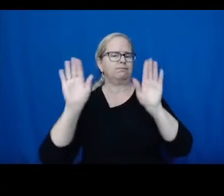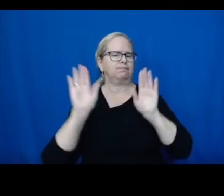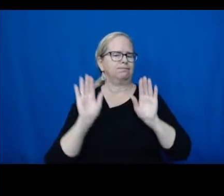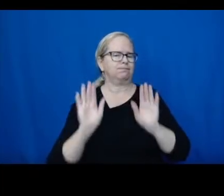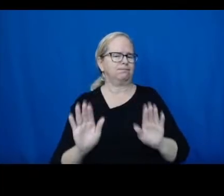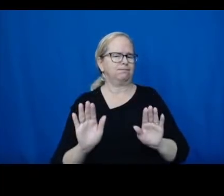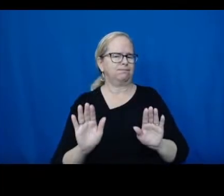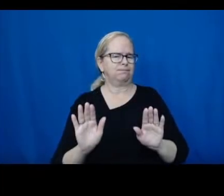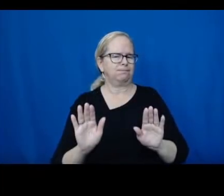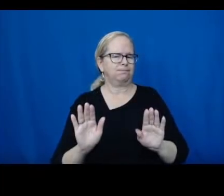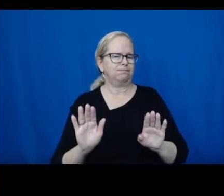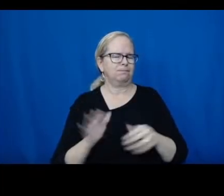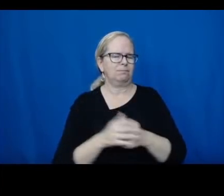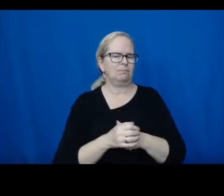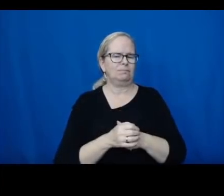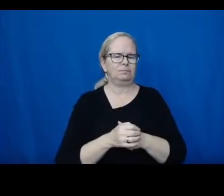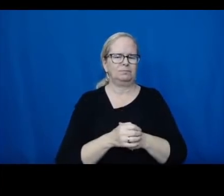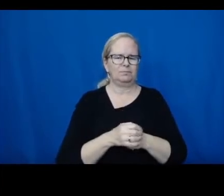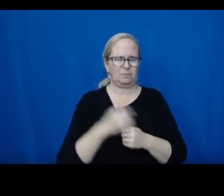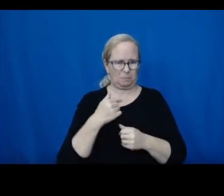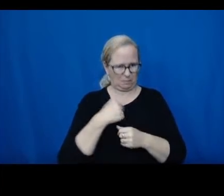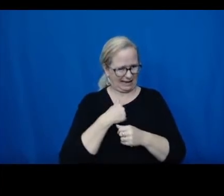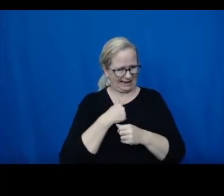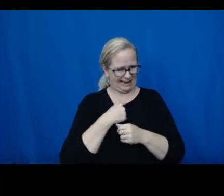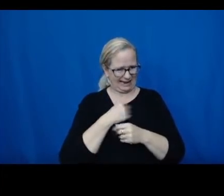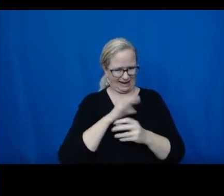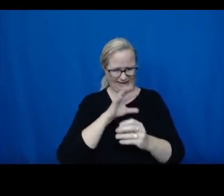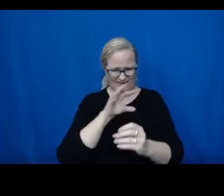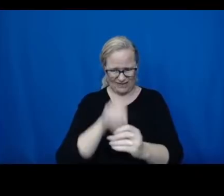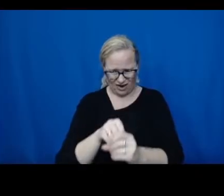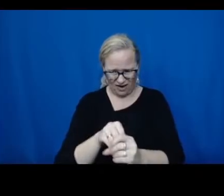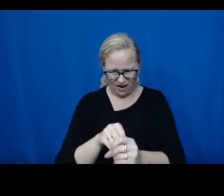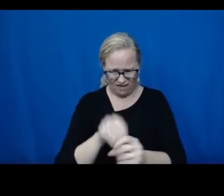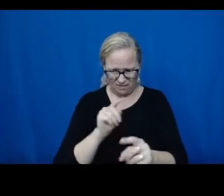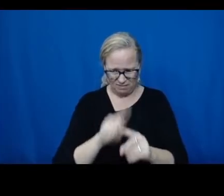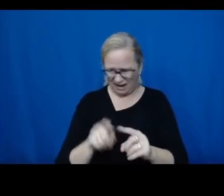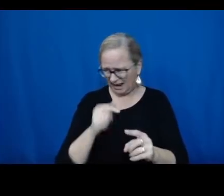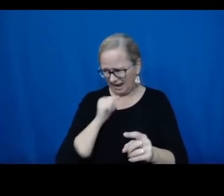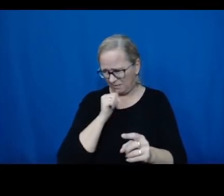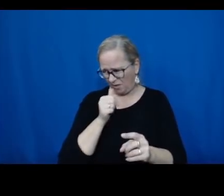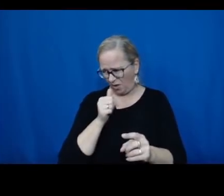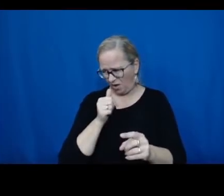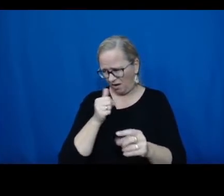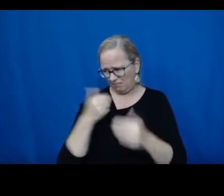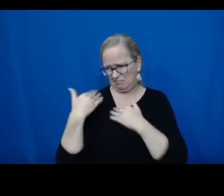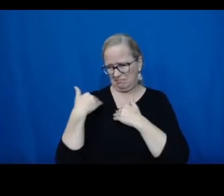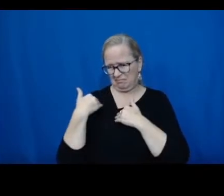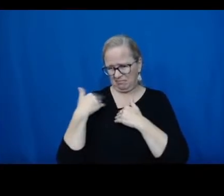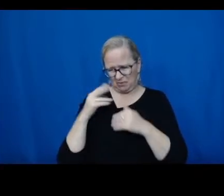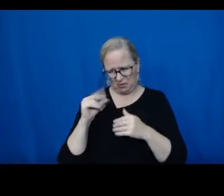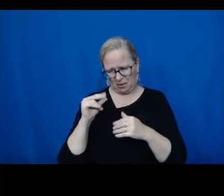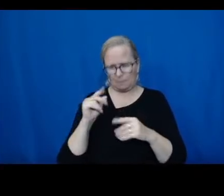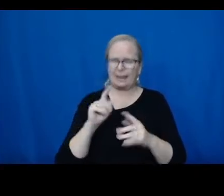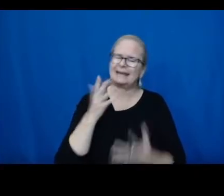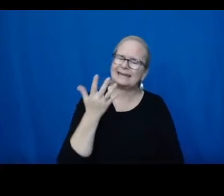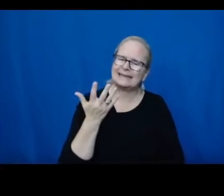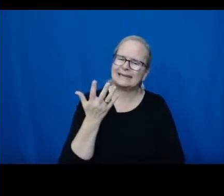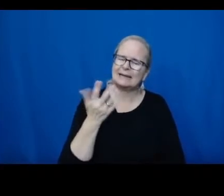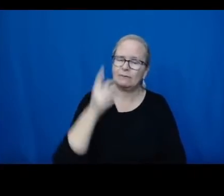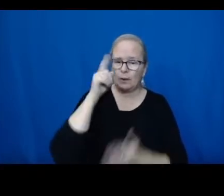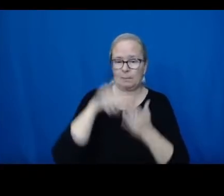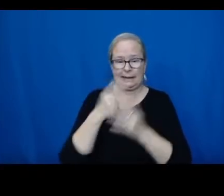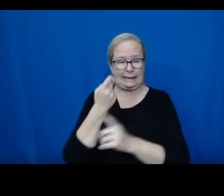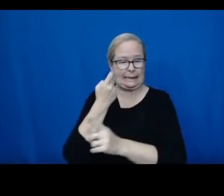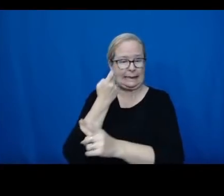One of the questions that we just received from folks at home, and I think I will start this one with you, Dr. Barrett, and if Dr. Horton or Dr. Gasparovich, you want to add